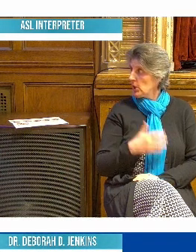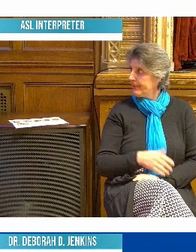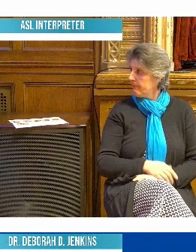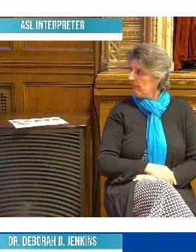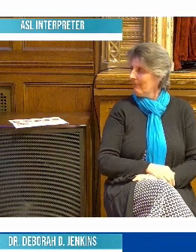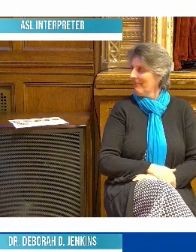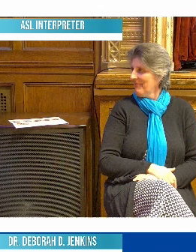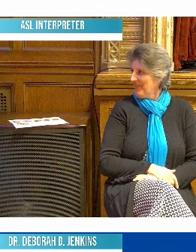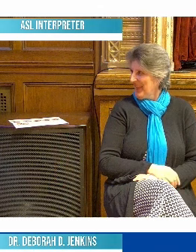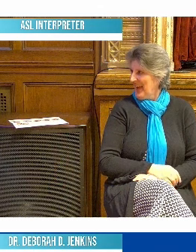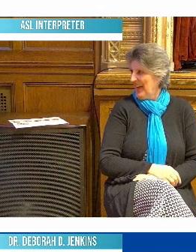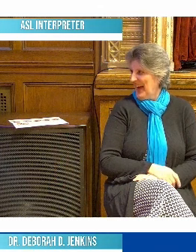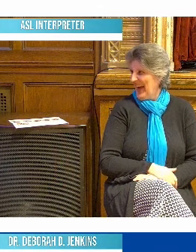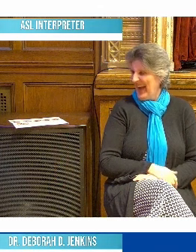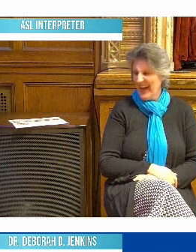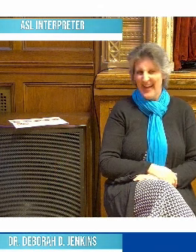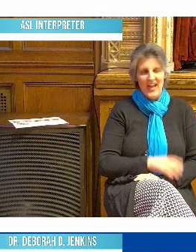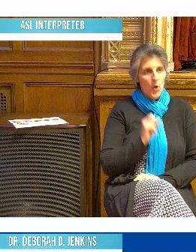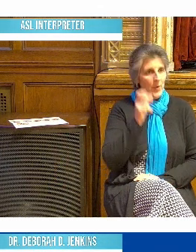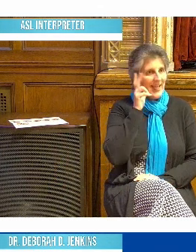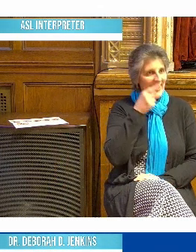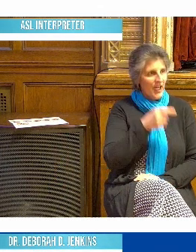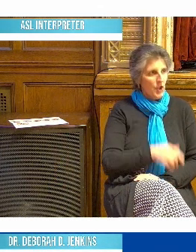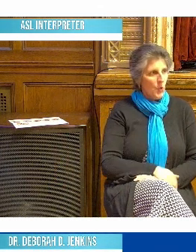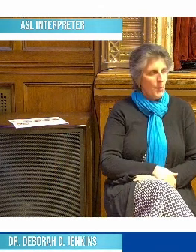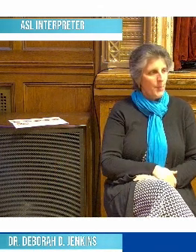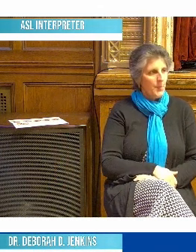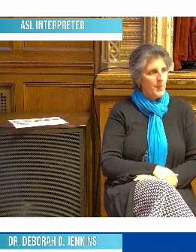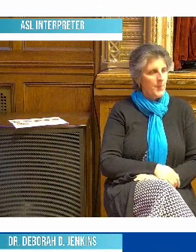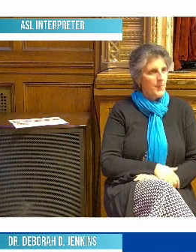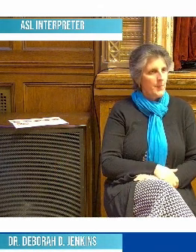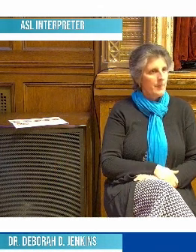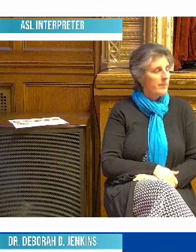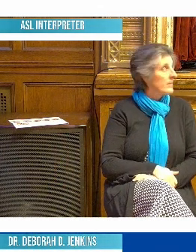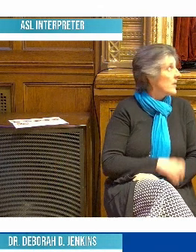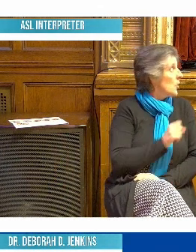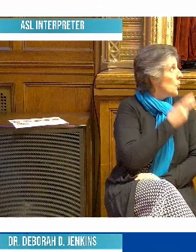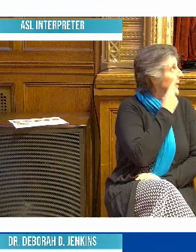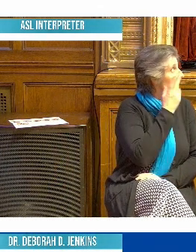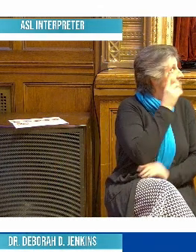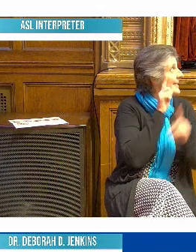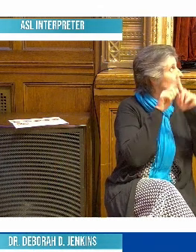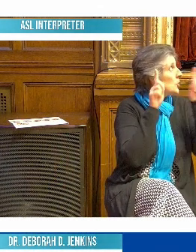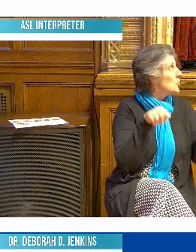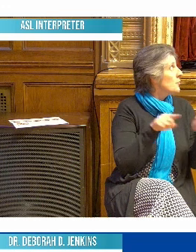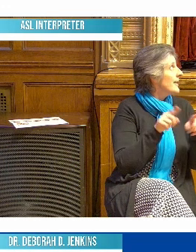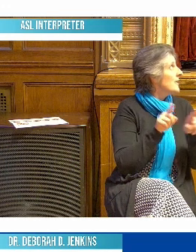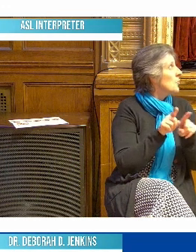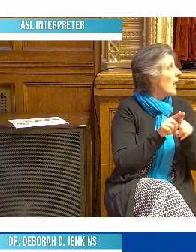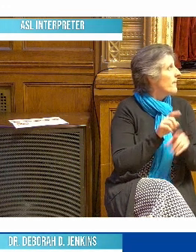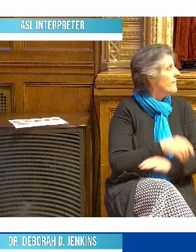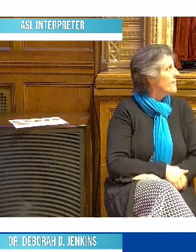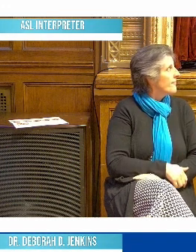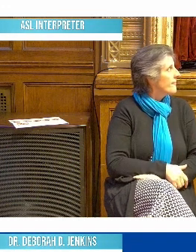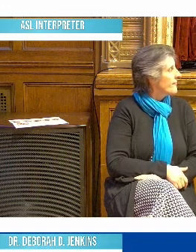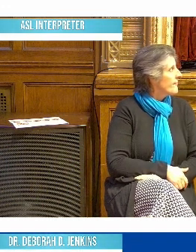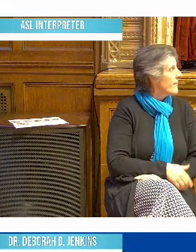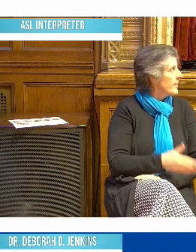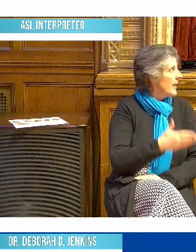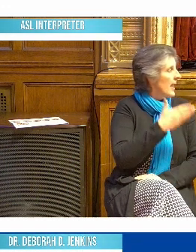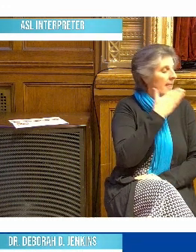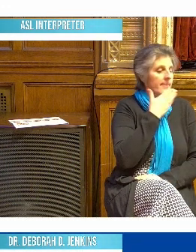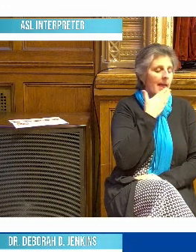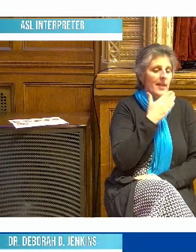We can hear you. But can you see my Yes. screen? We can see your screen as well. Okay, good. Thank you.